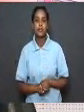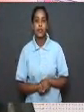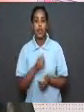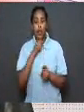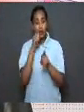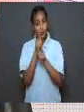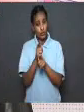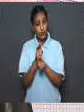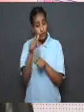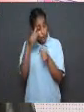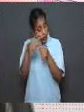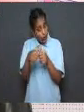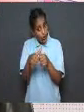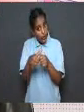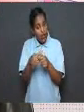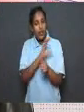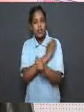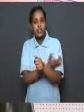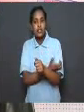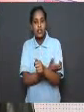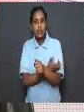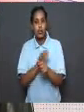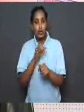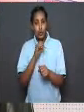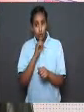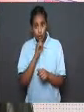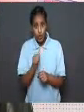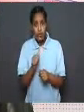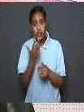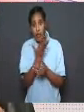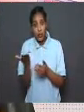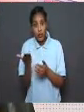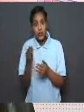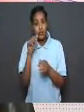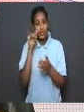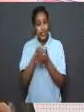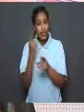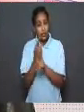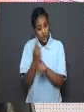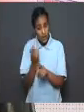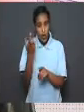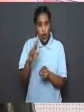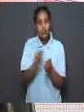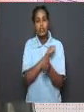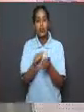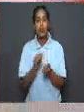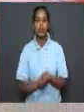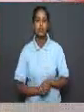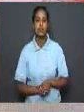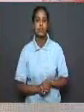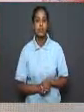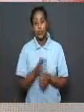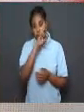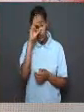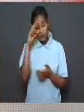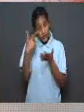I am sure you recall that energy is not something that can be created or destroyed.